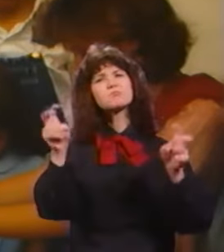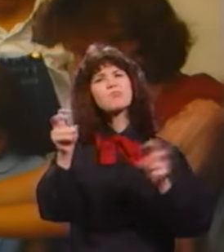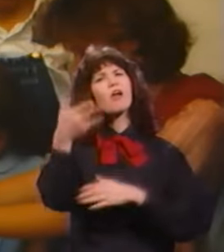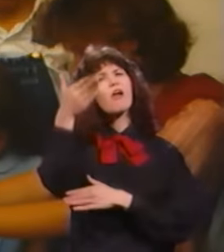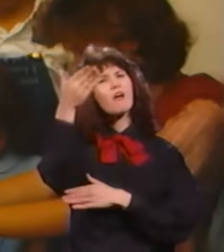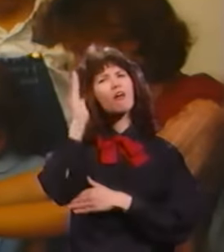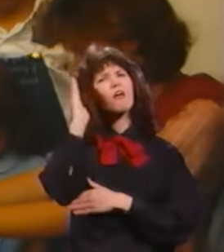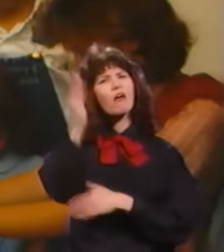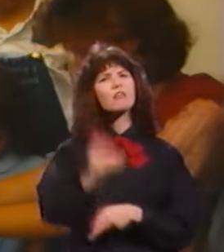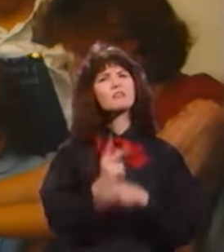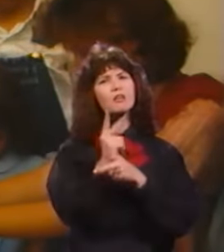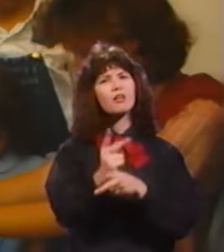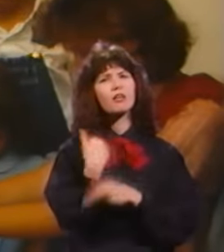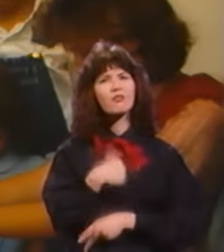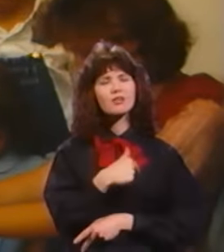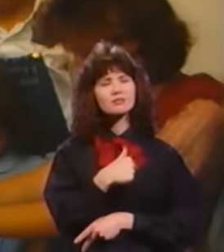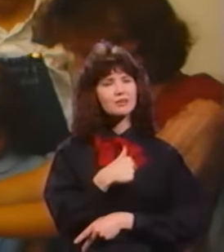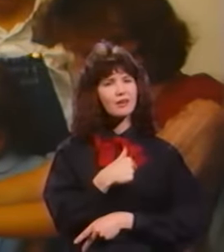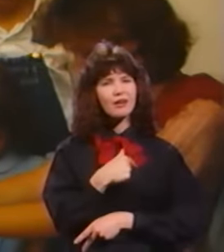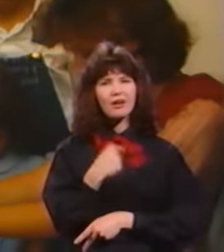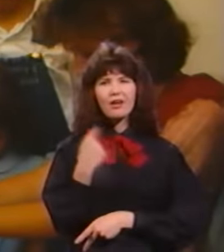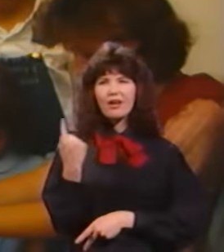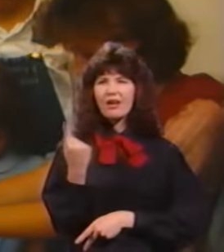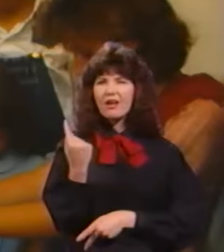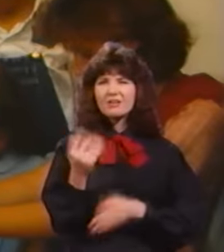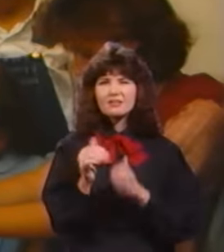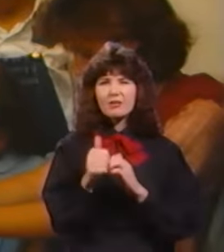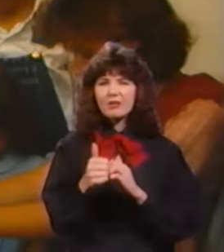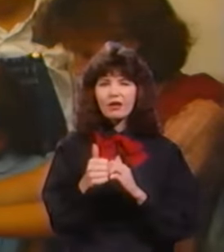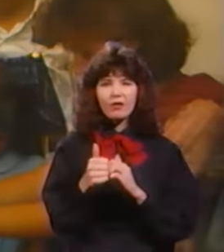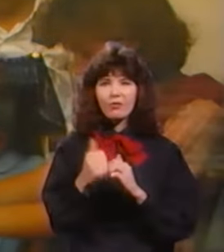us. And somehow, He always did.